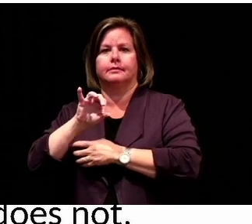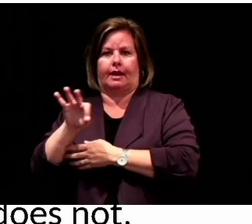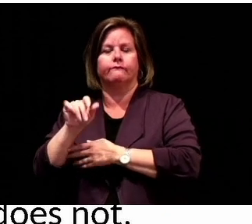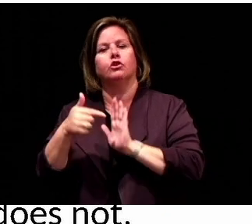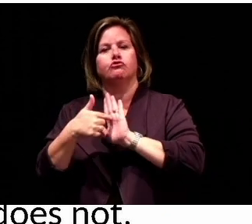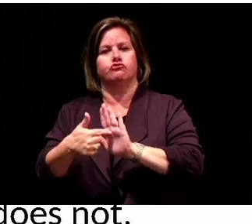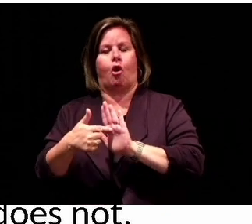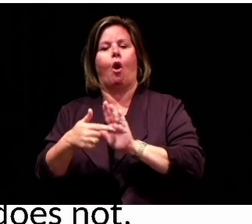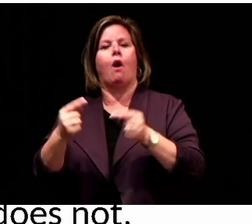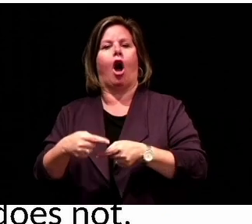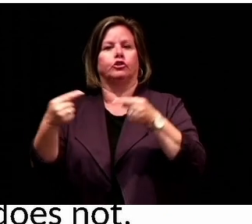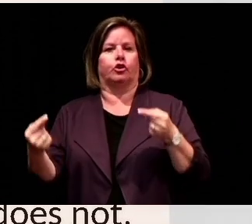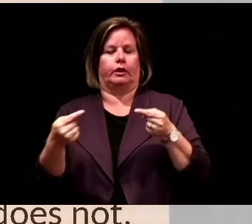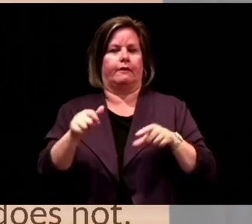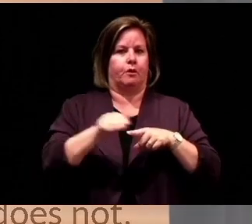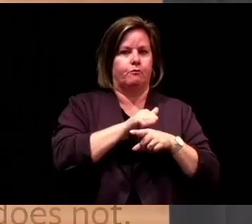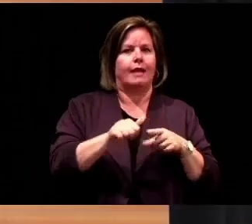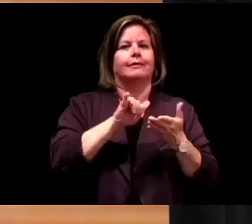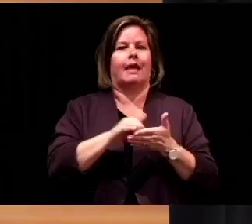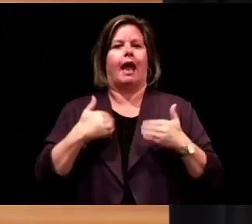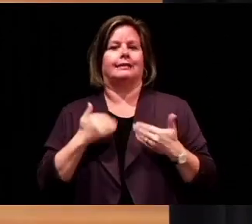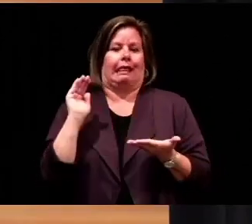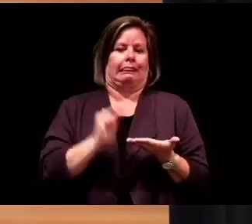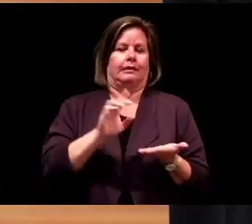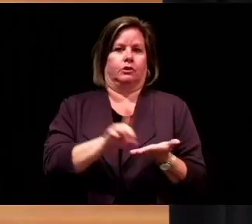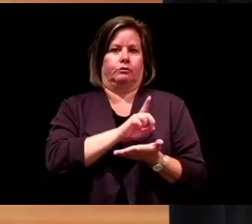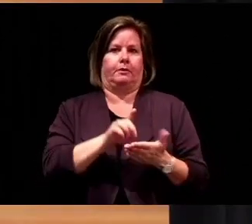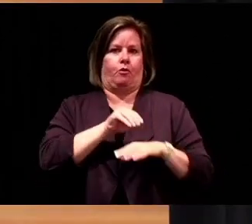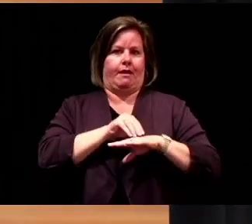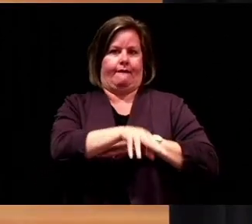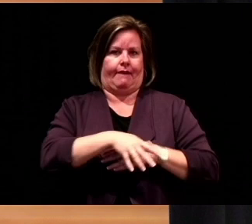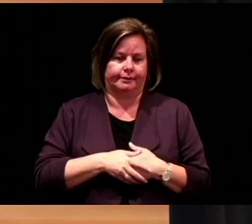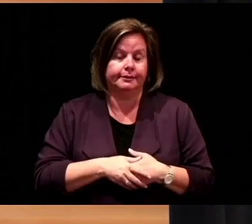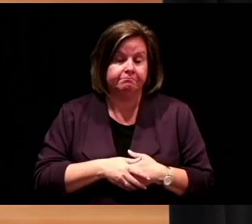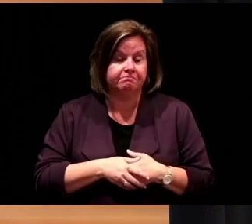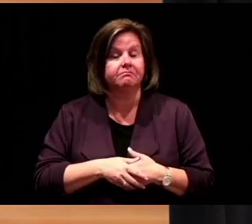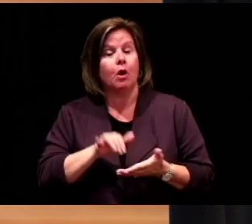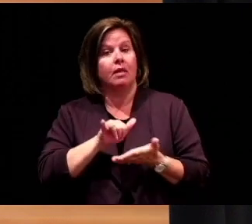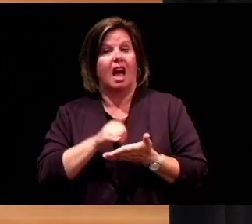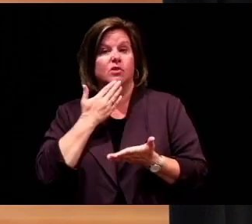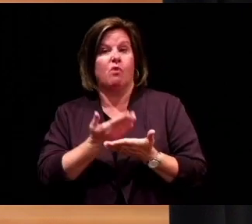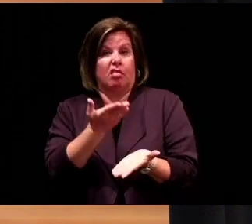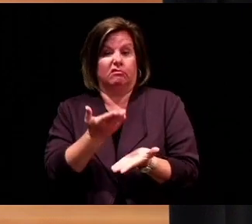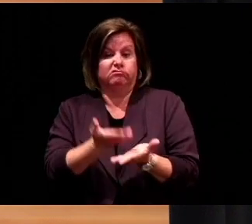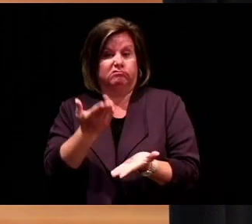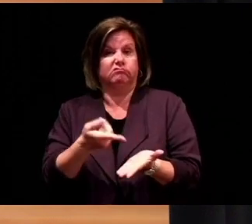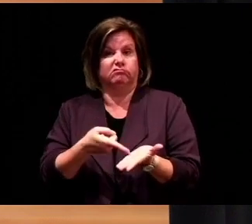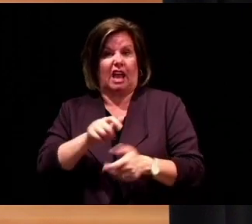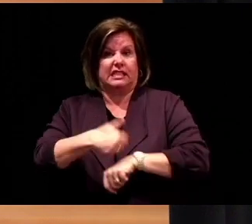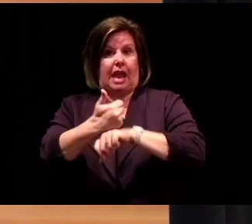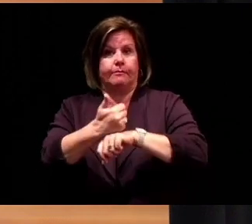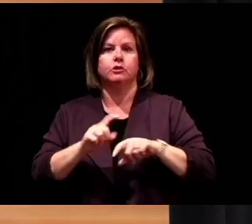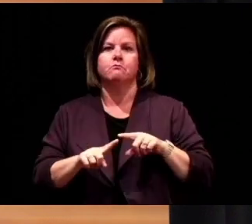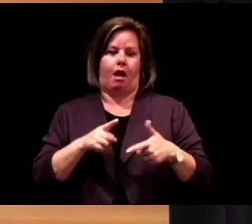gets imposed, pretty much the complainant has lost. It's that difficult of a